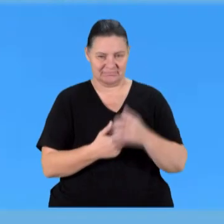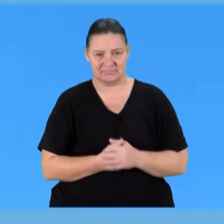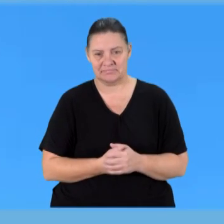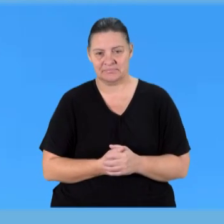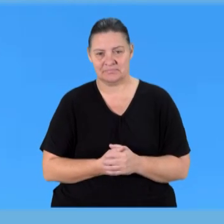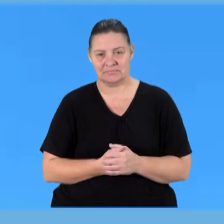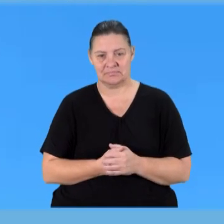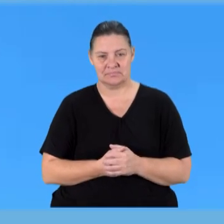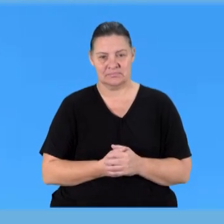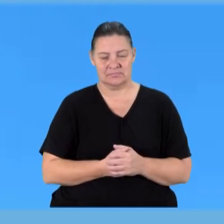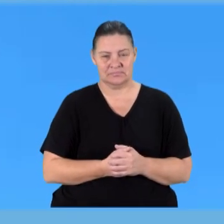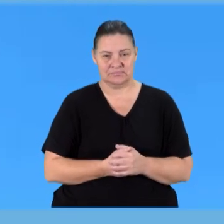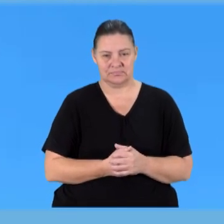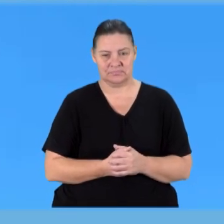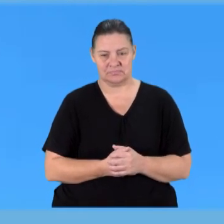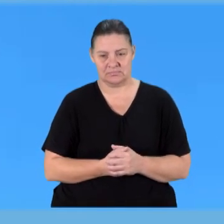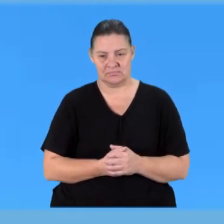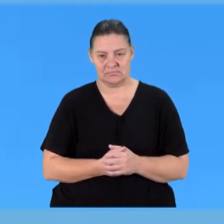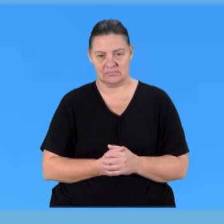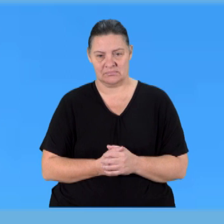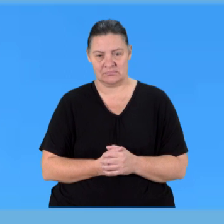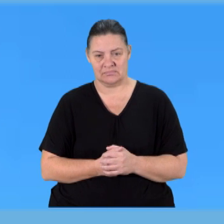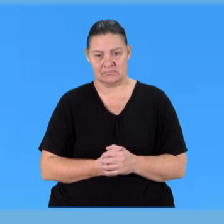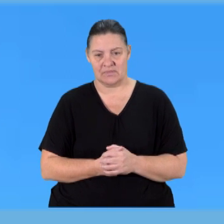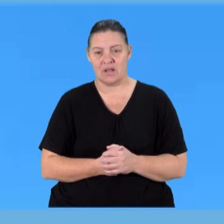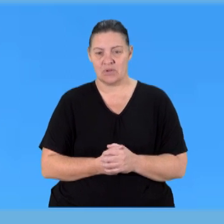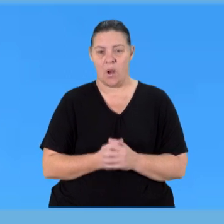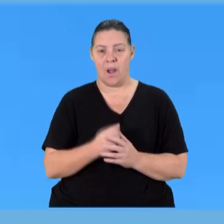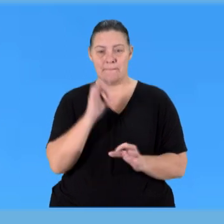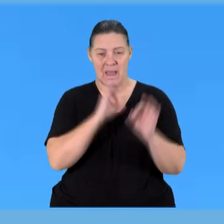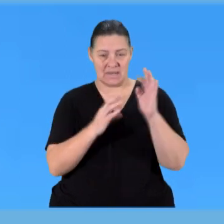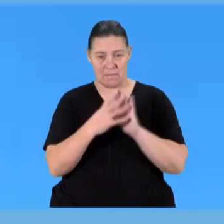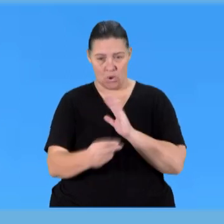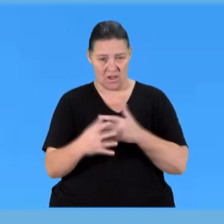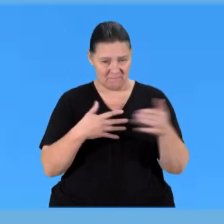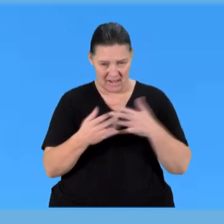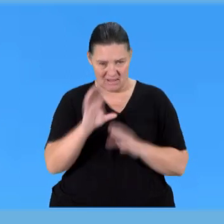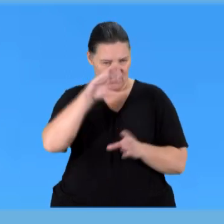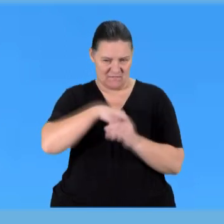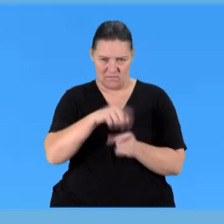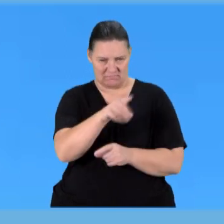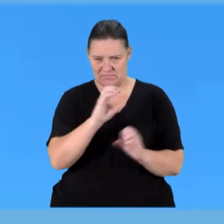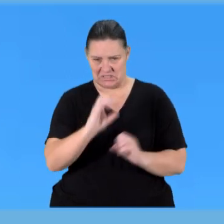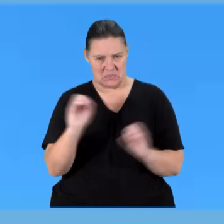C. C is not said by the particle or stated by the particle model of